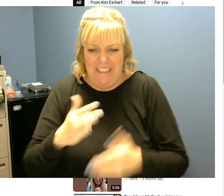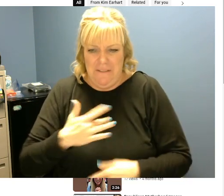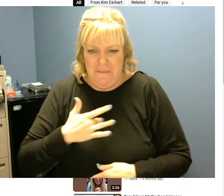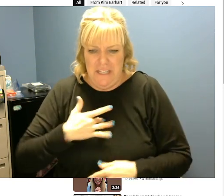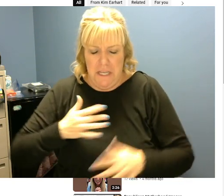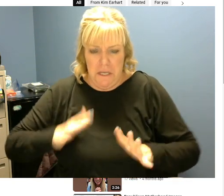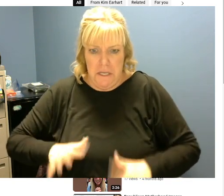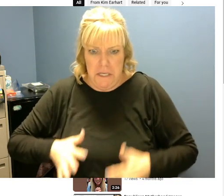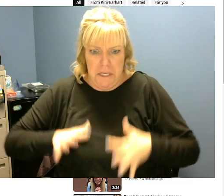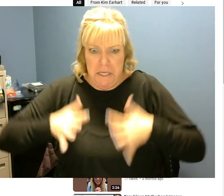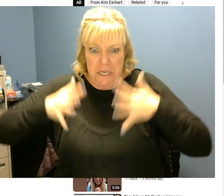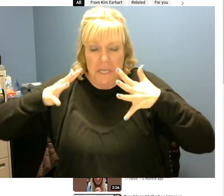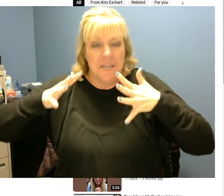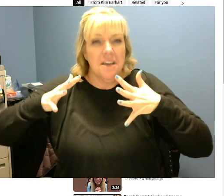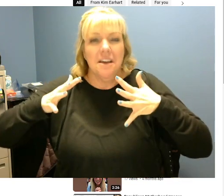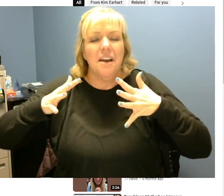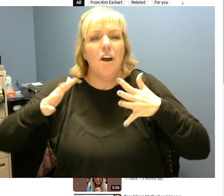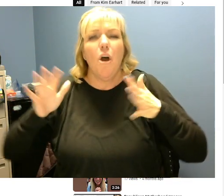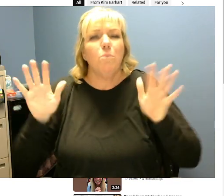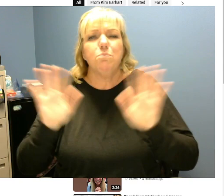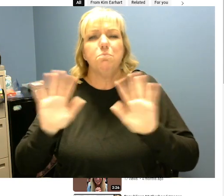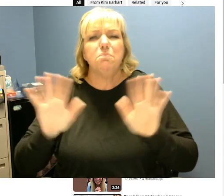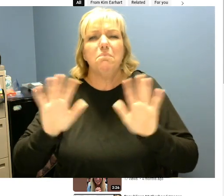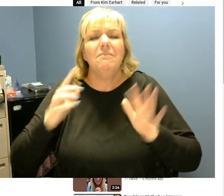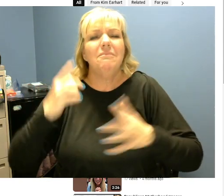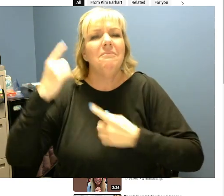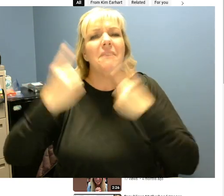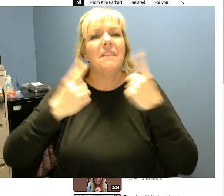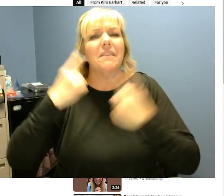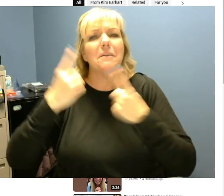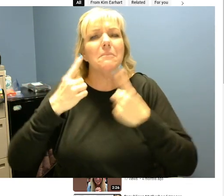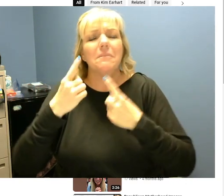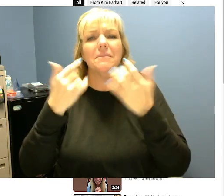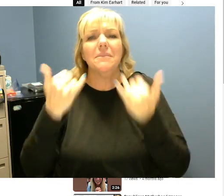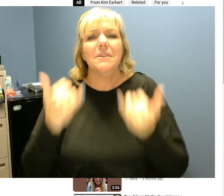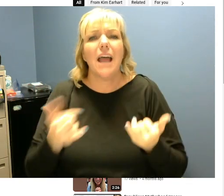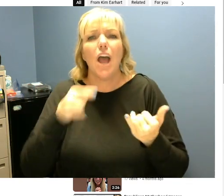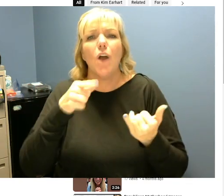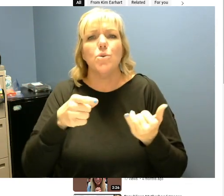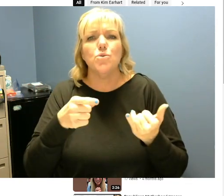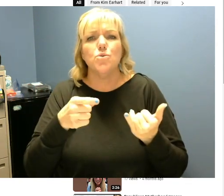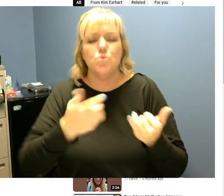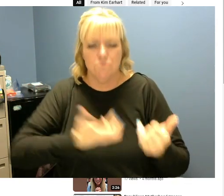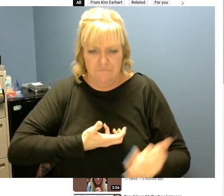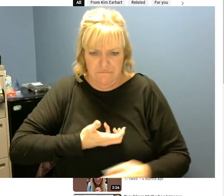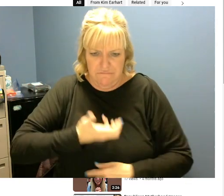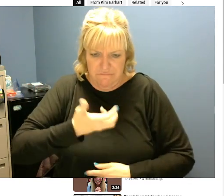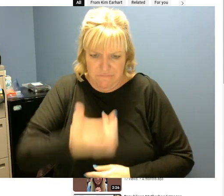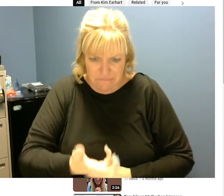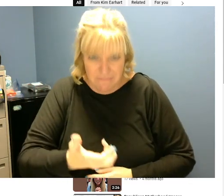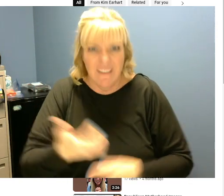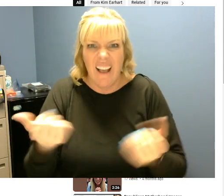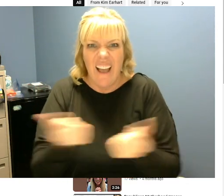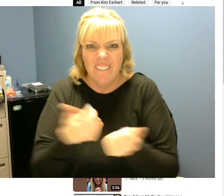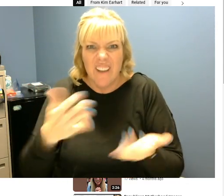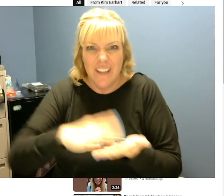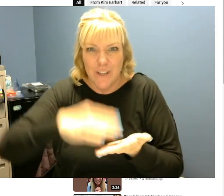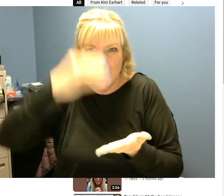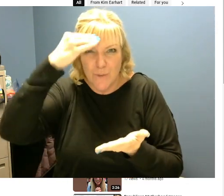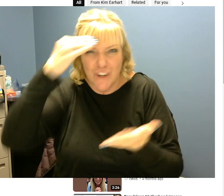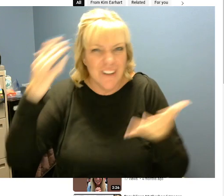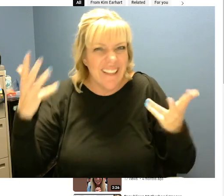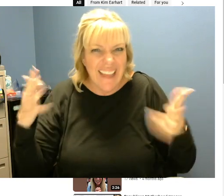anxiety causing. Instead, just think about this as a chance to show what you've been learning, what you know. Don't worry too much